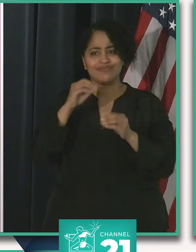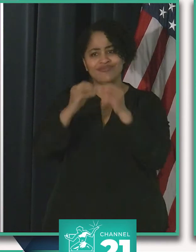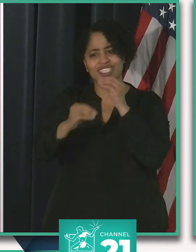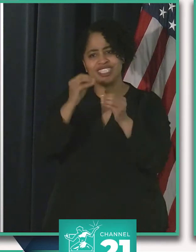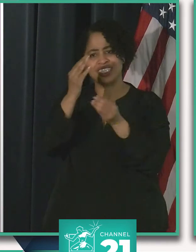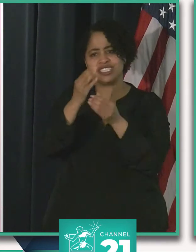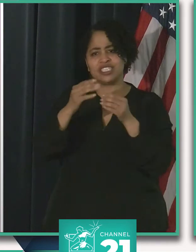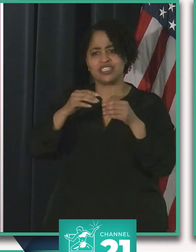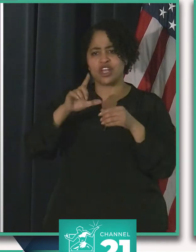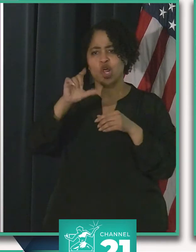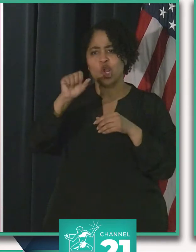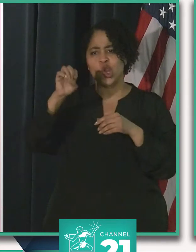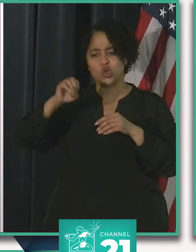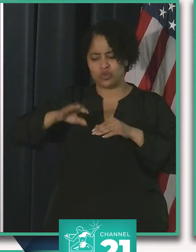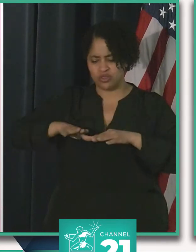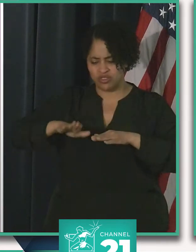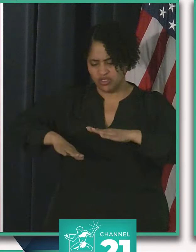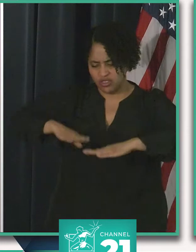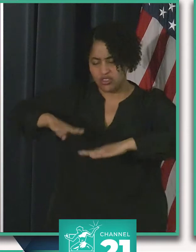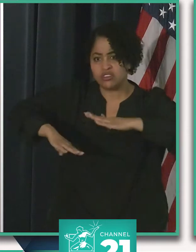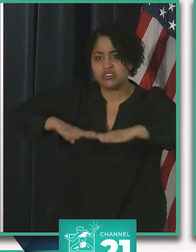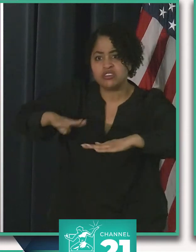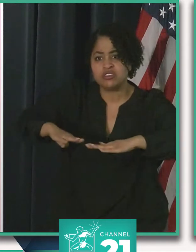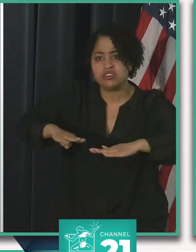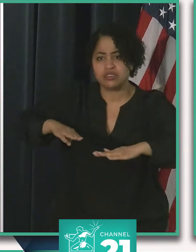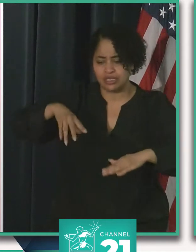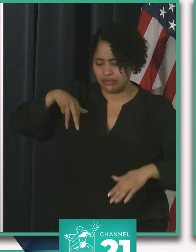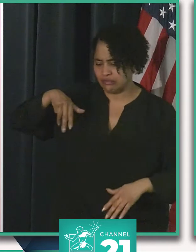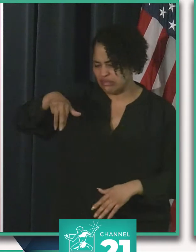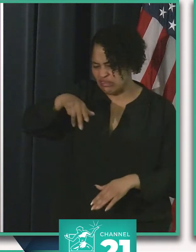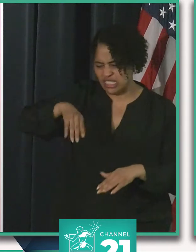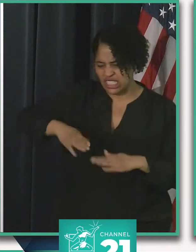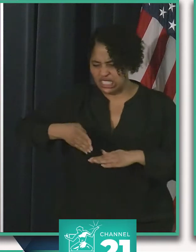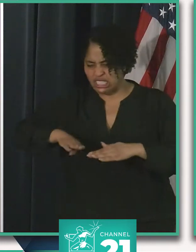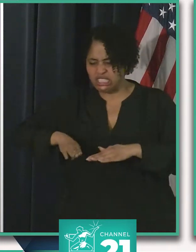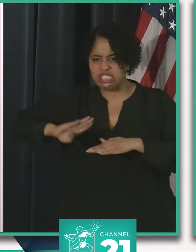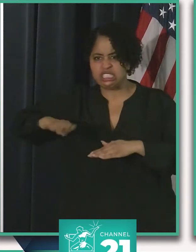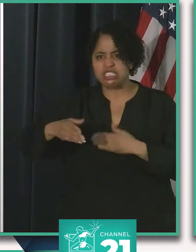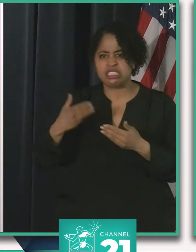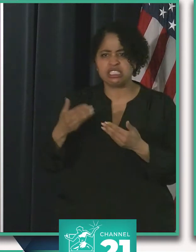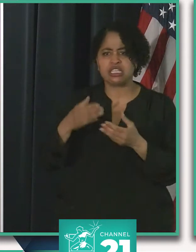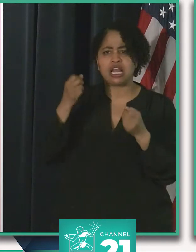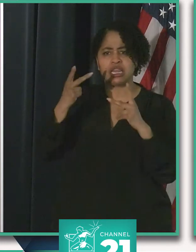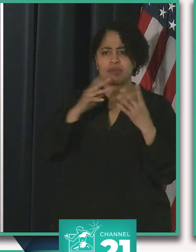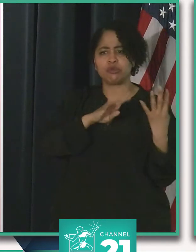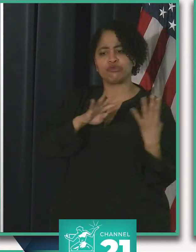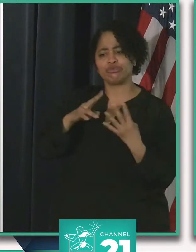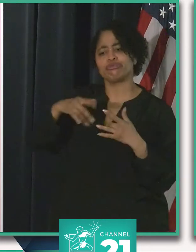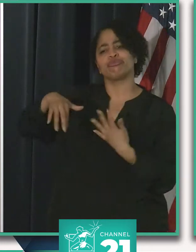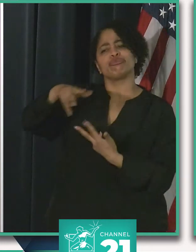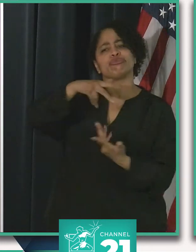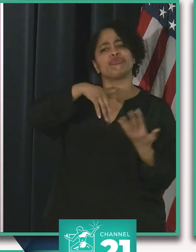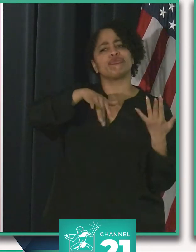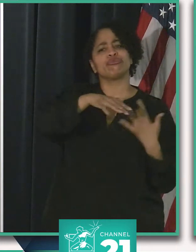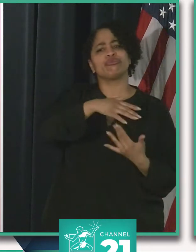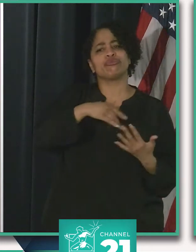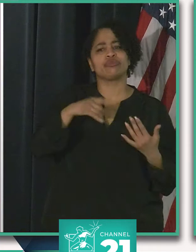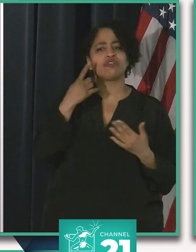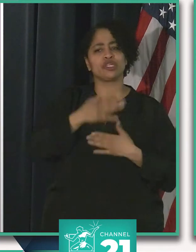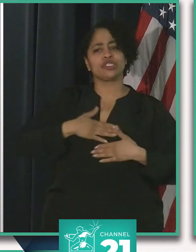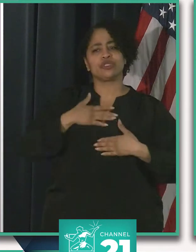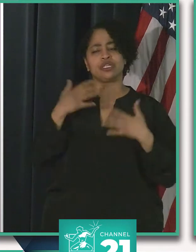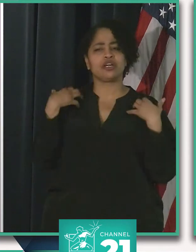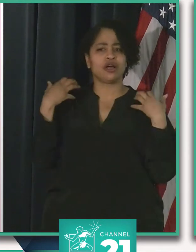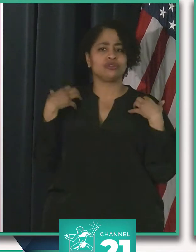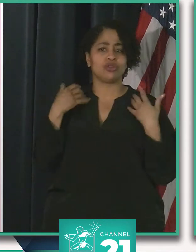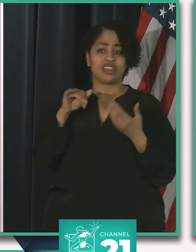pavings and stuff. Yeah. Because that is our heart of our city, and a lot of people do frequent that just to be outdoors. That would be